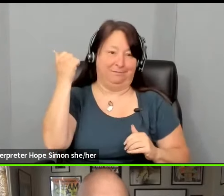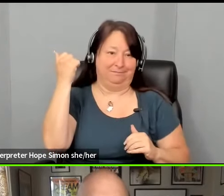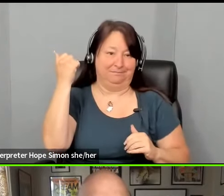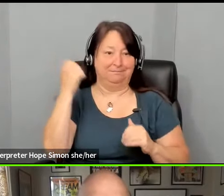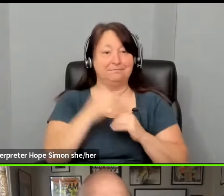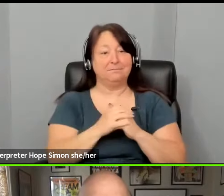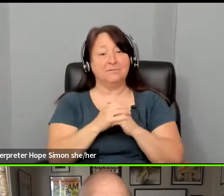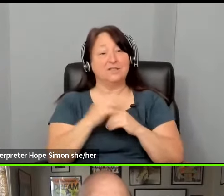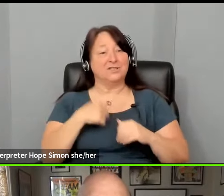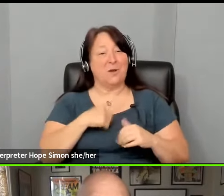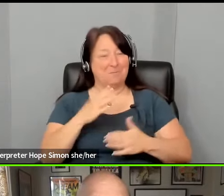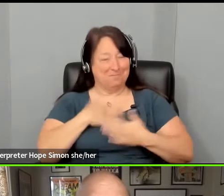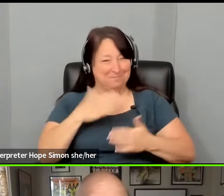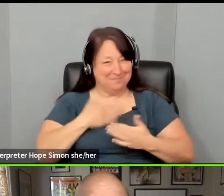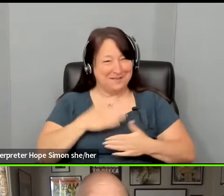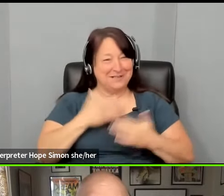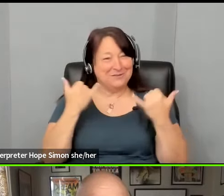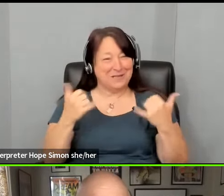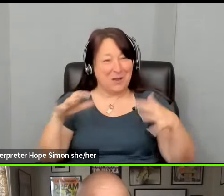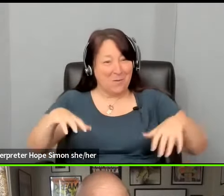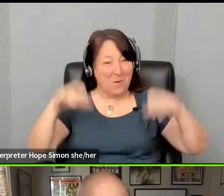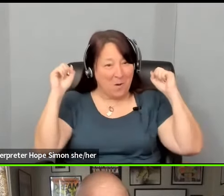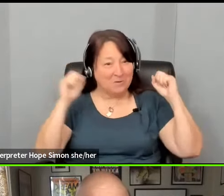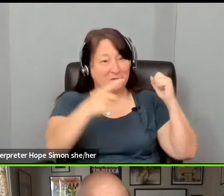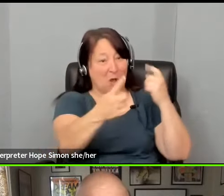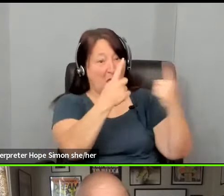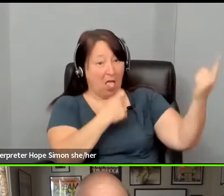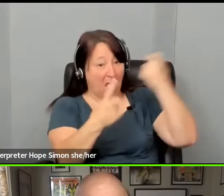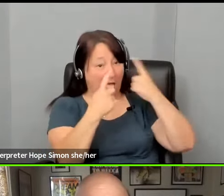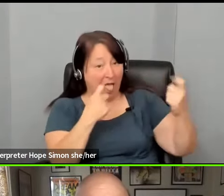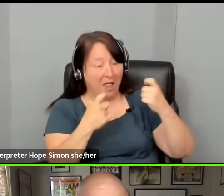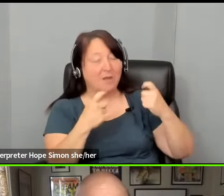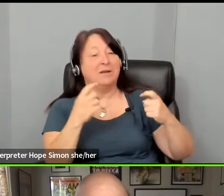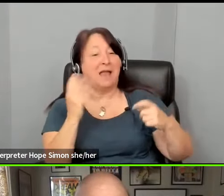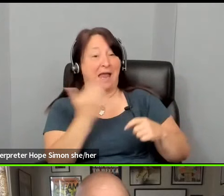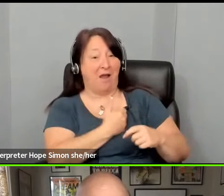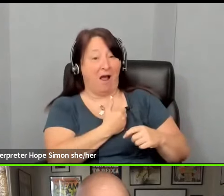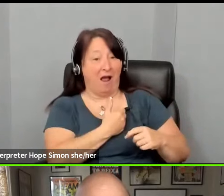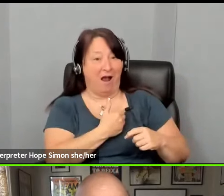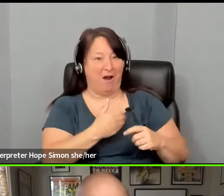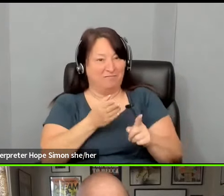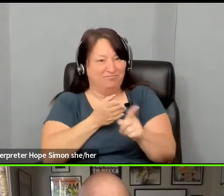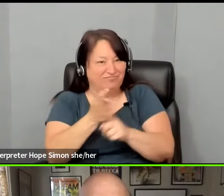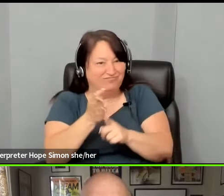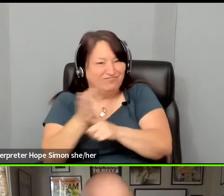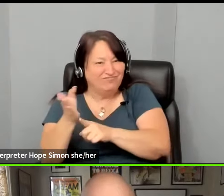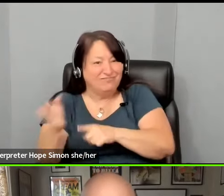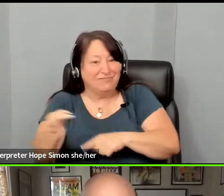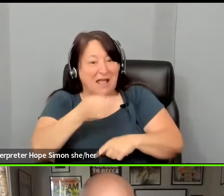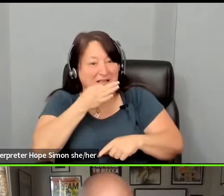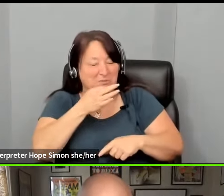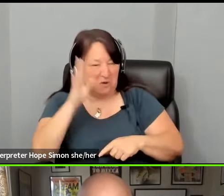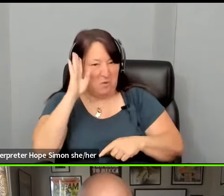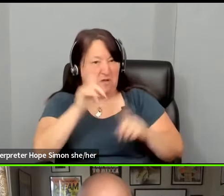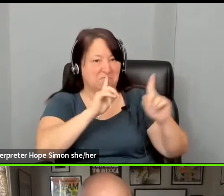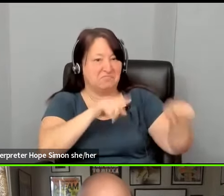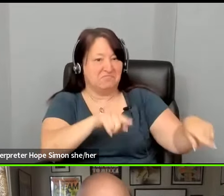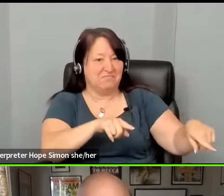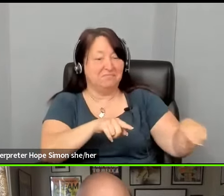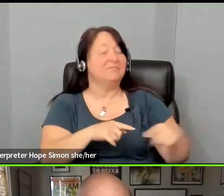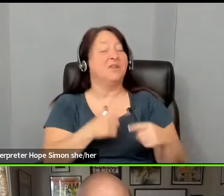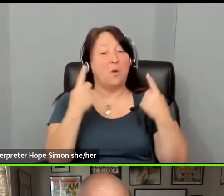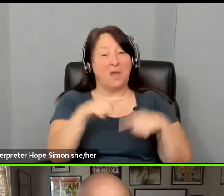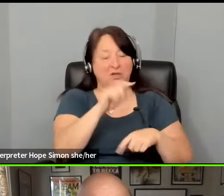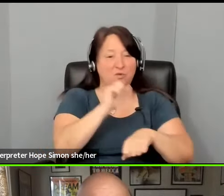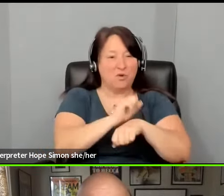this presentation today where your questions will be answered by our very own subject matter expert. When you're working as a principal